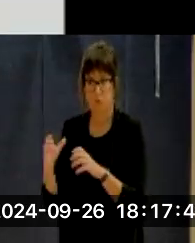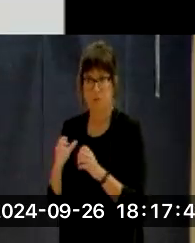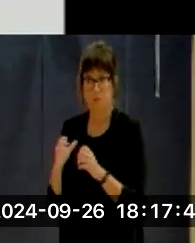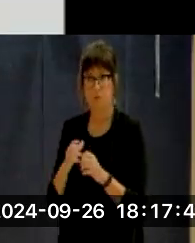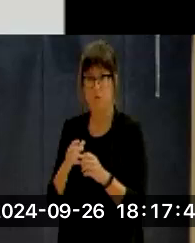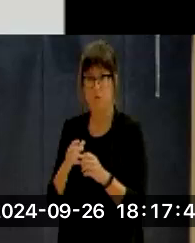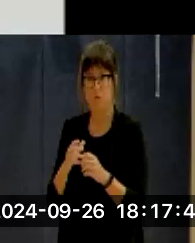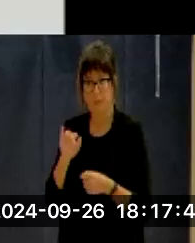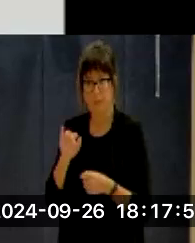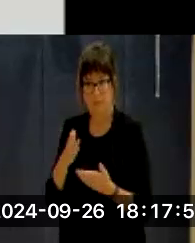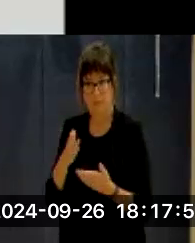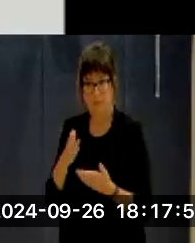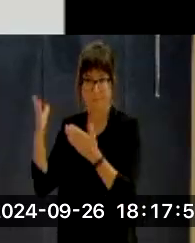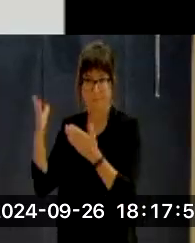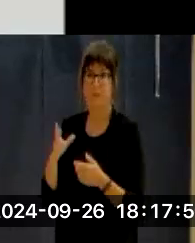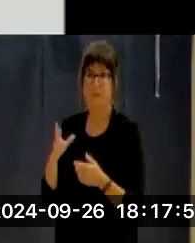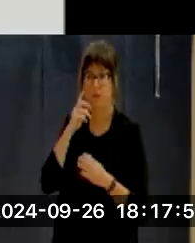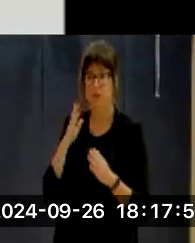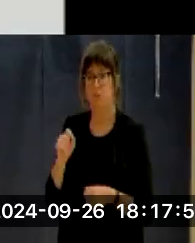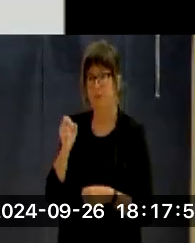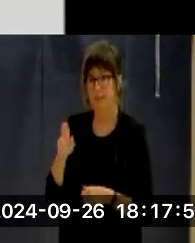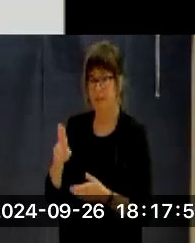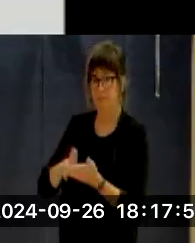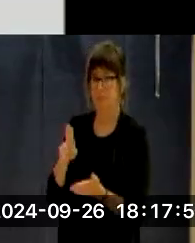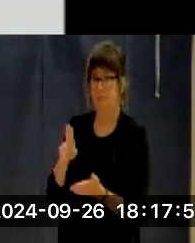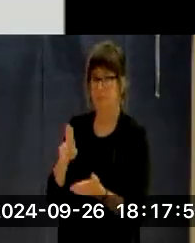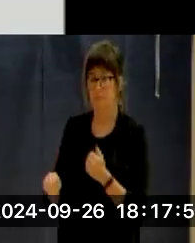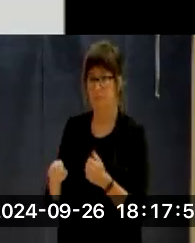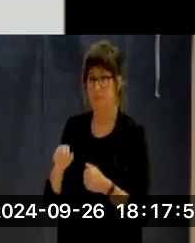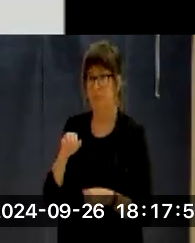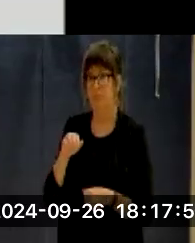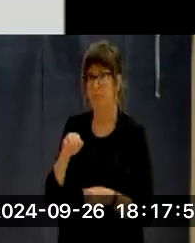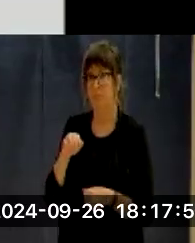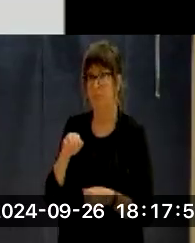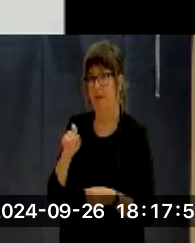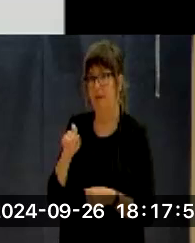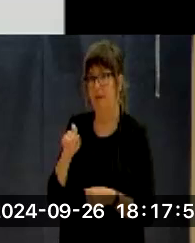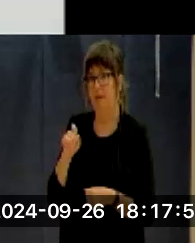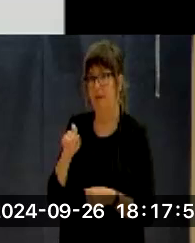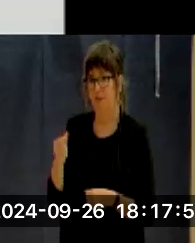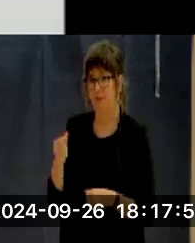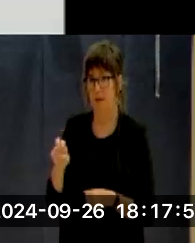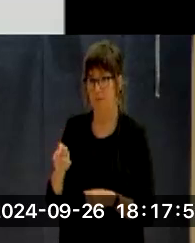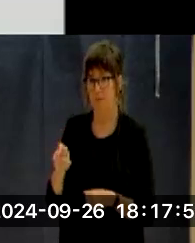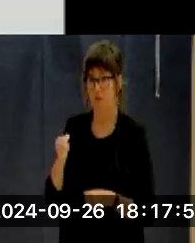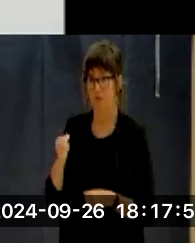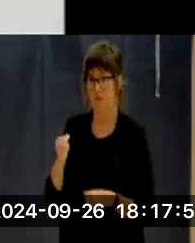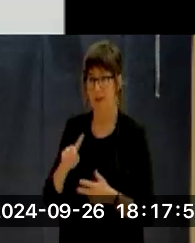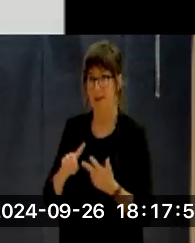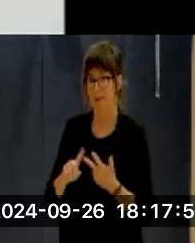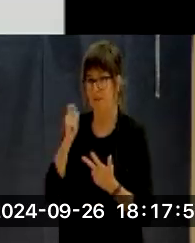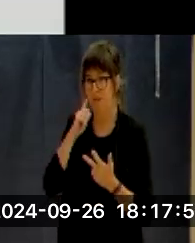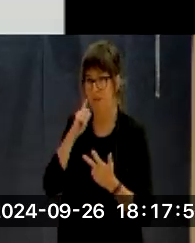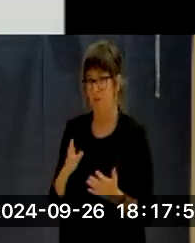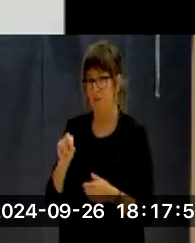to signature by Governors Schwarzenegger, Edmund G. Brown Jr., and Gavin Newsom. He has served as a subject matter expert advising